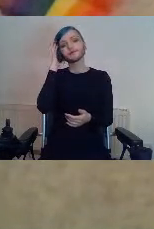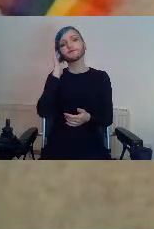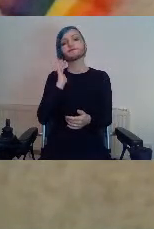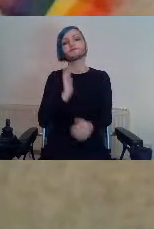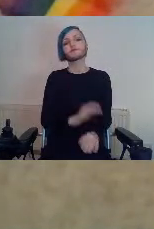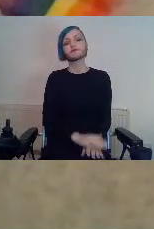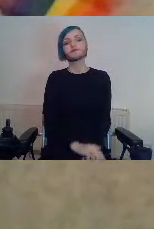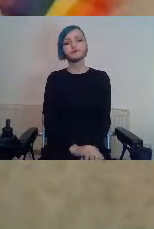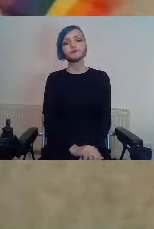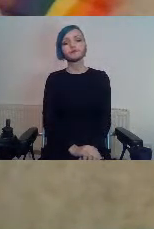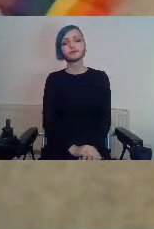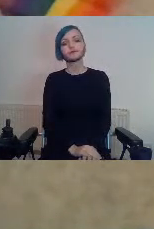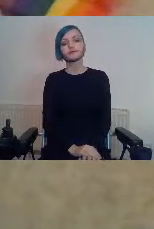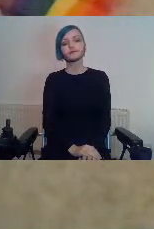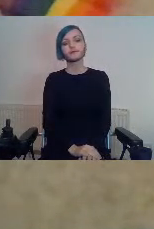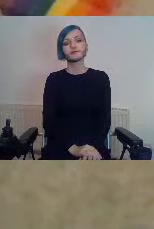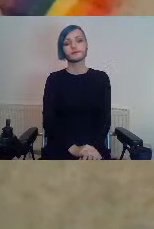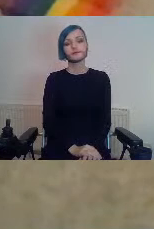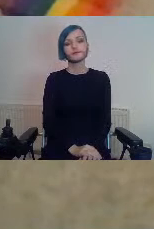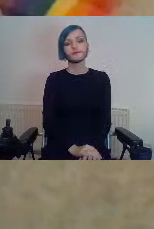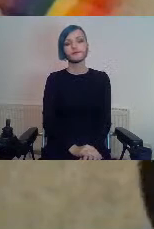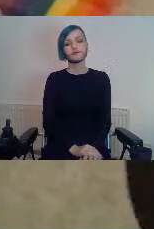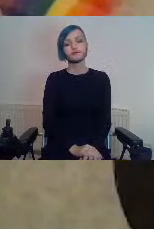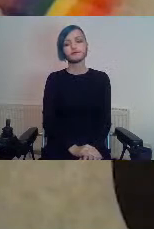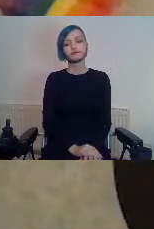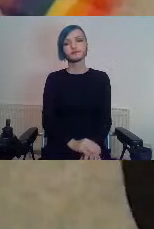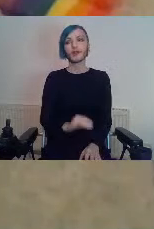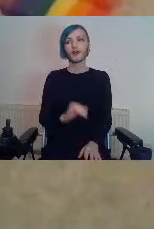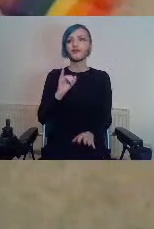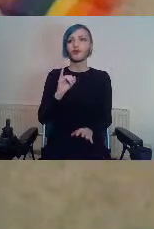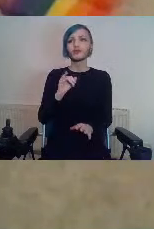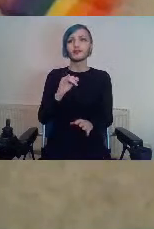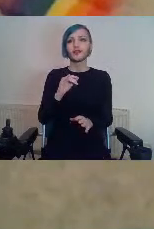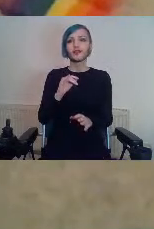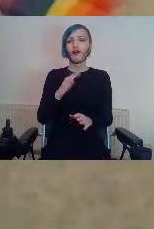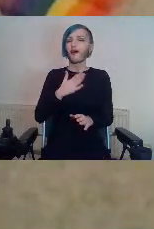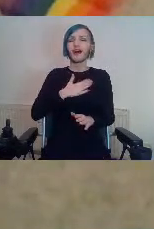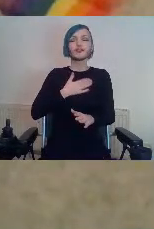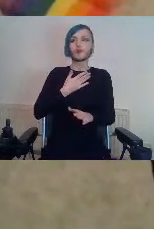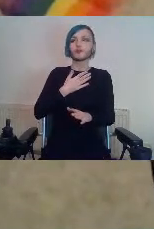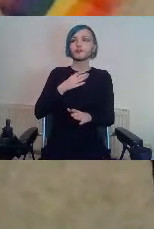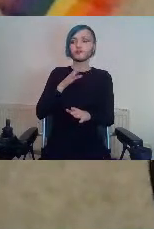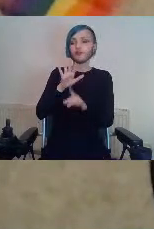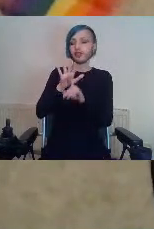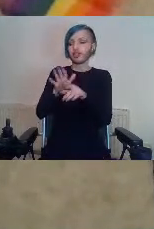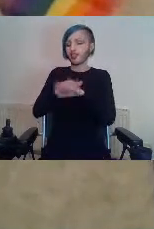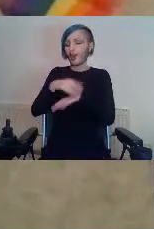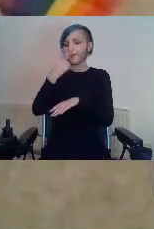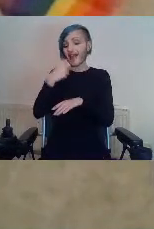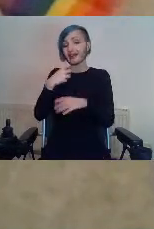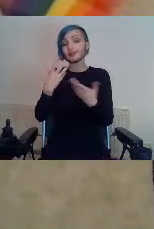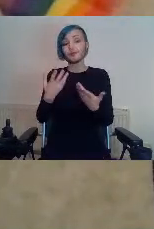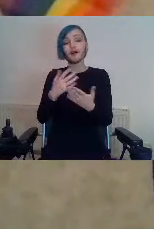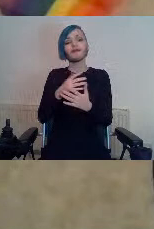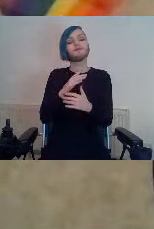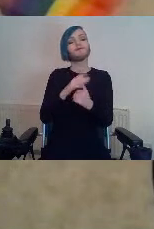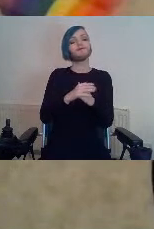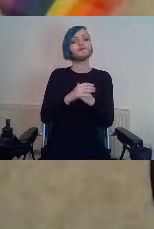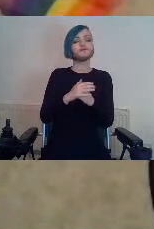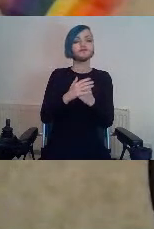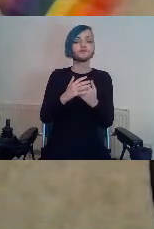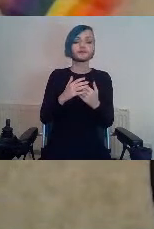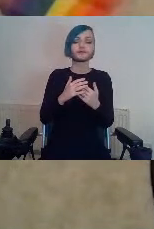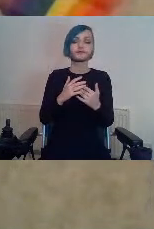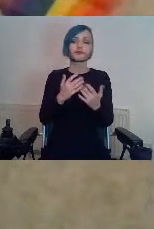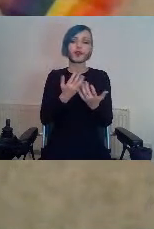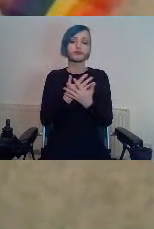lot of, all, I don't want to be an ageist, let's say, a lot of people who